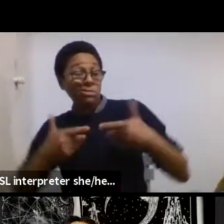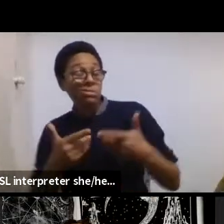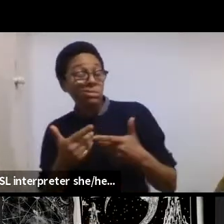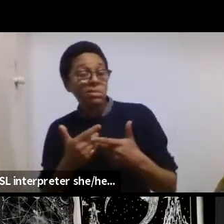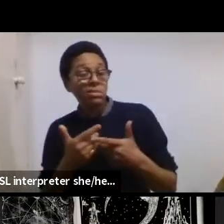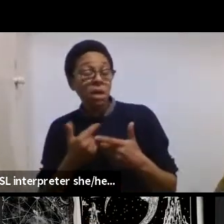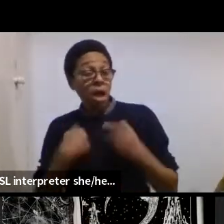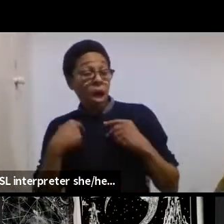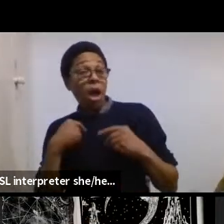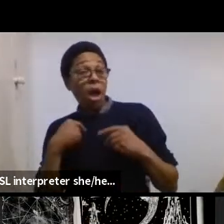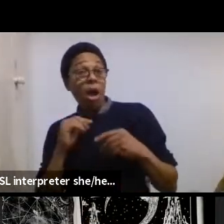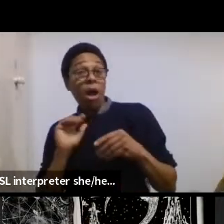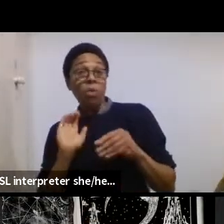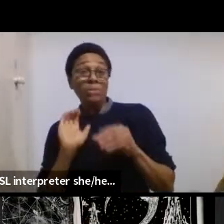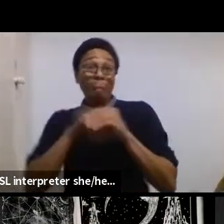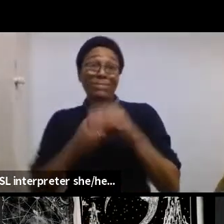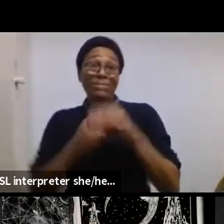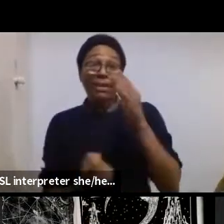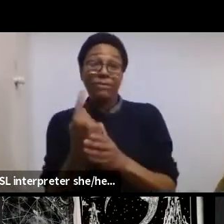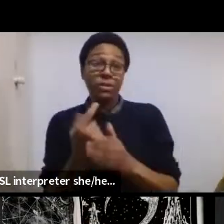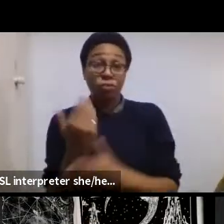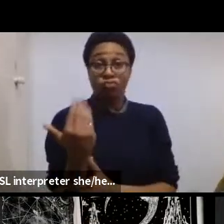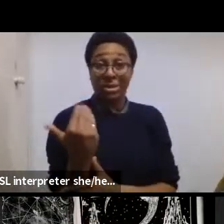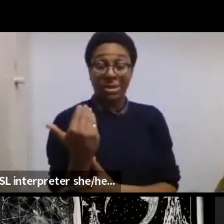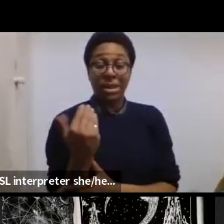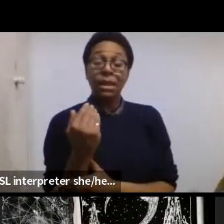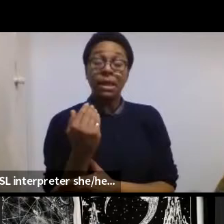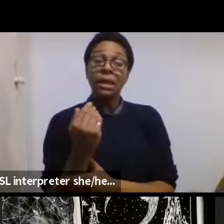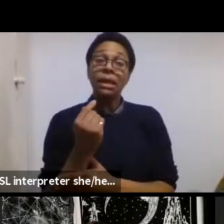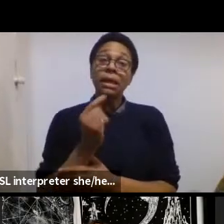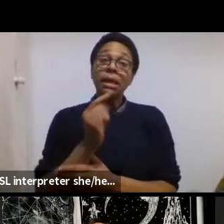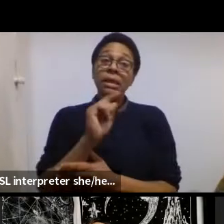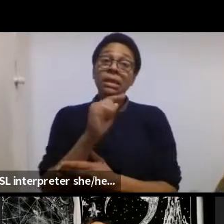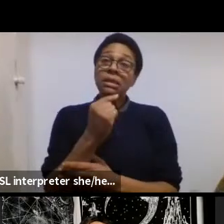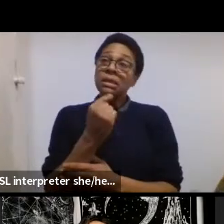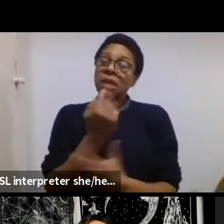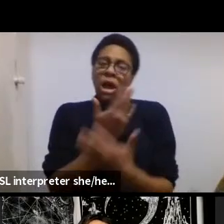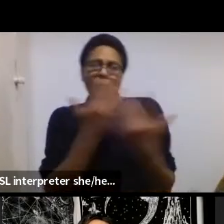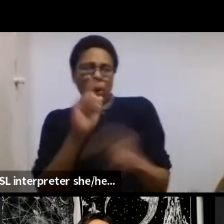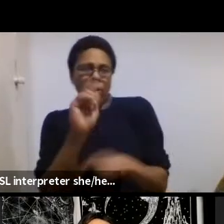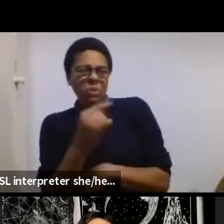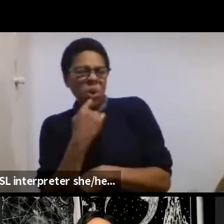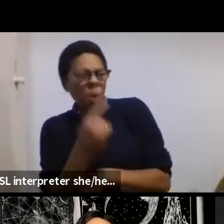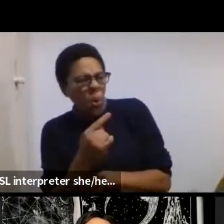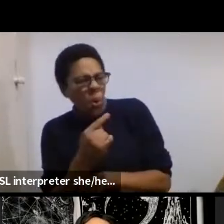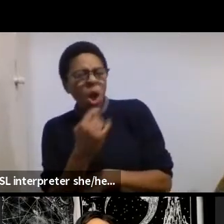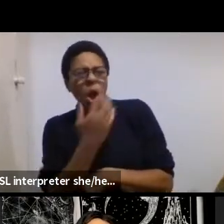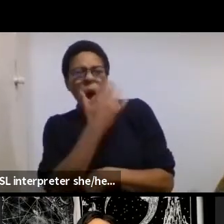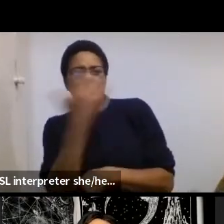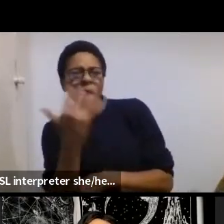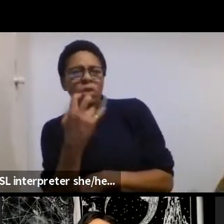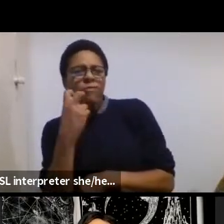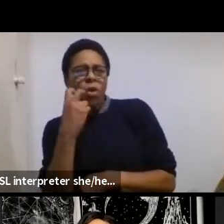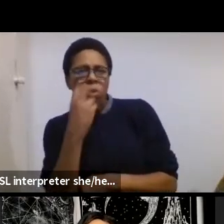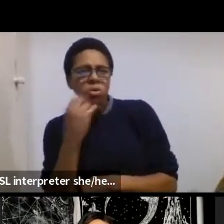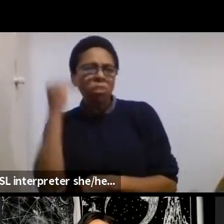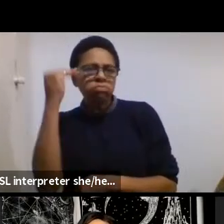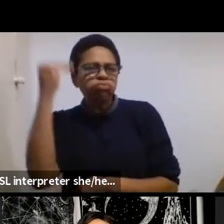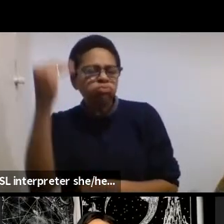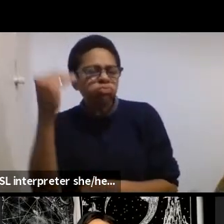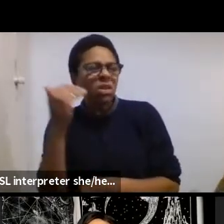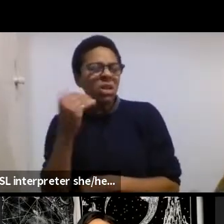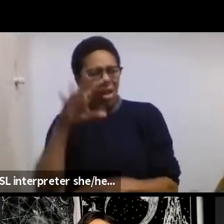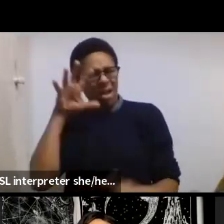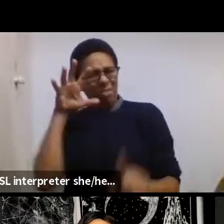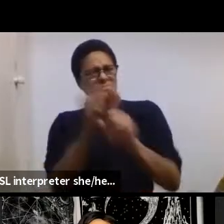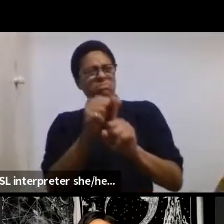were sort of saying, you know, most older aces seem to have discovered it by accident, you know, by looking up the word, by making up words